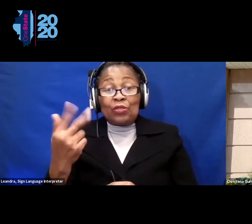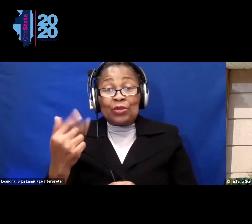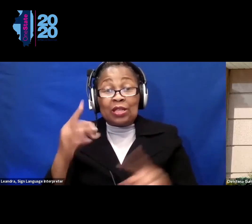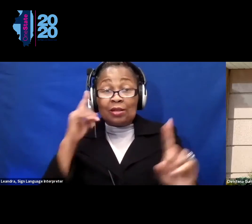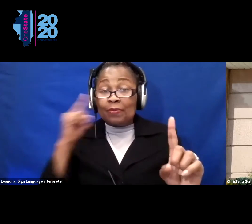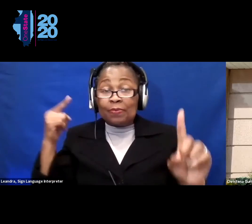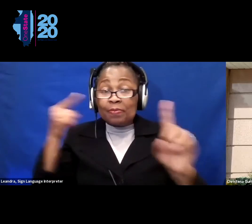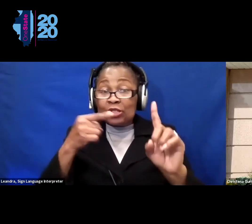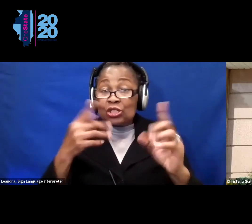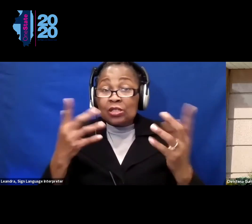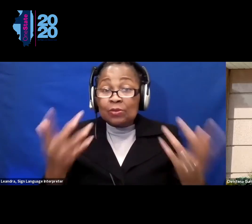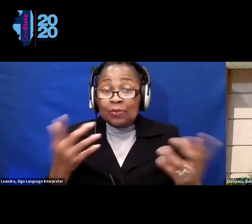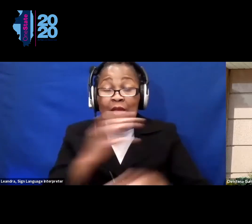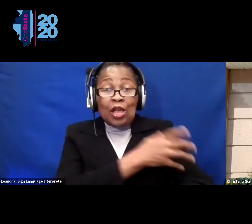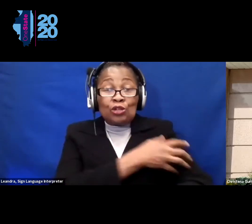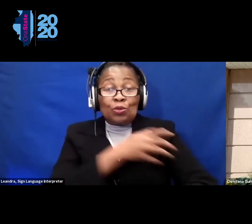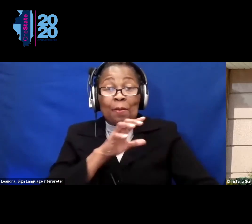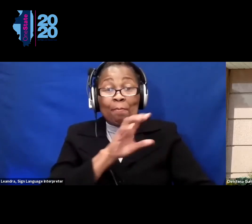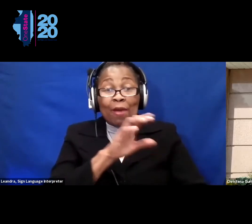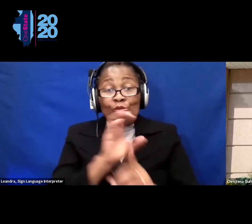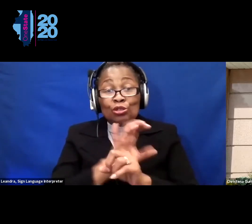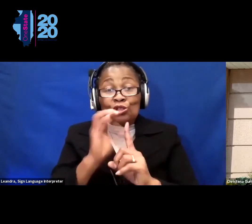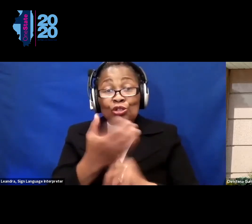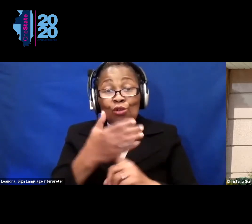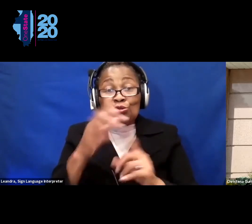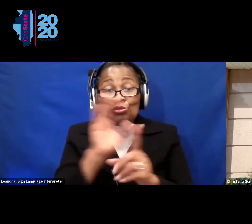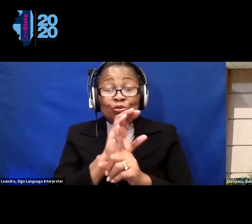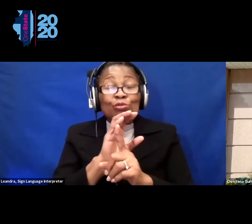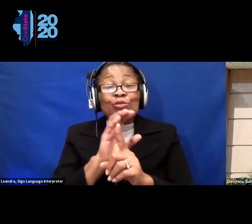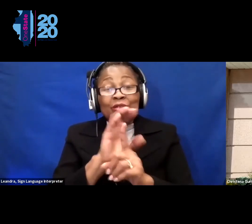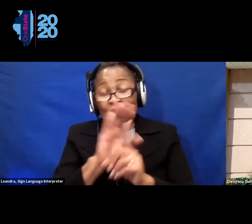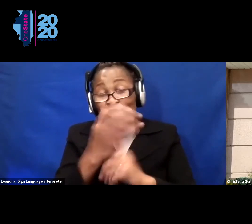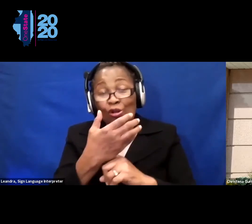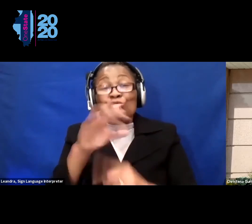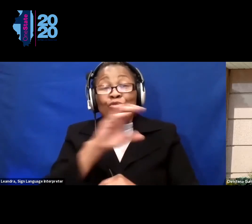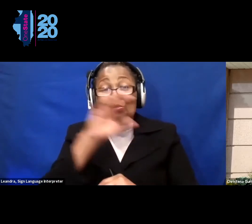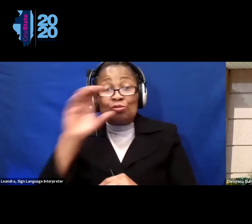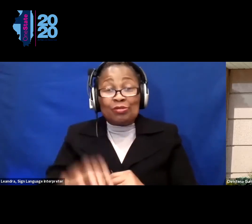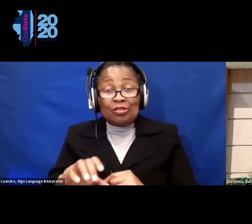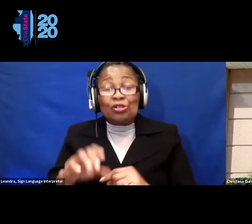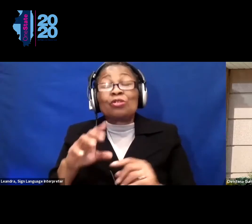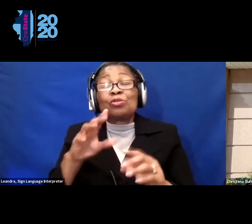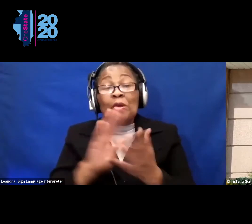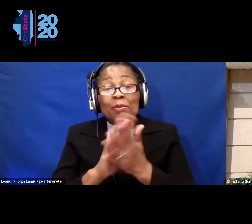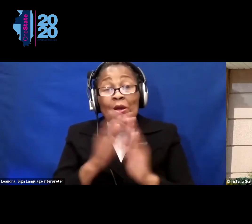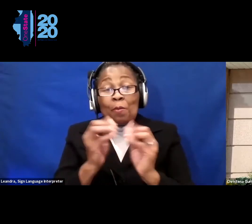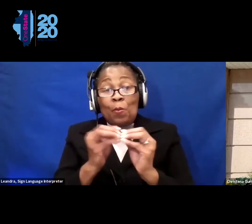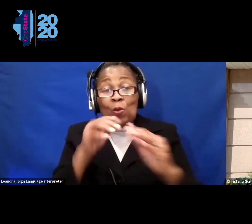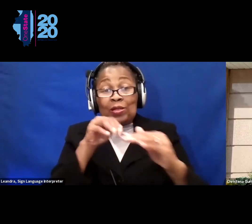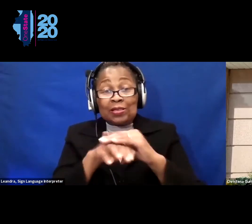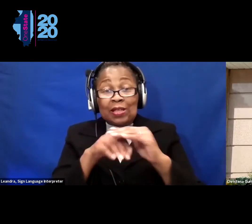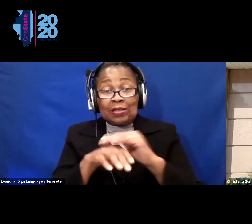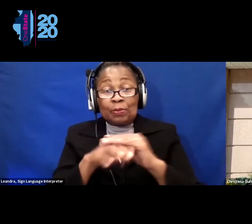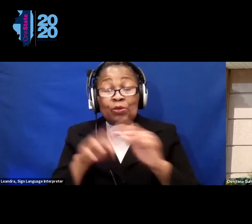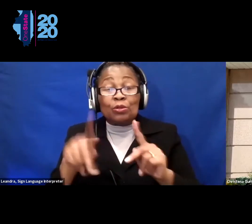of empowering Chicago's cultural spaces to become more accessible to visitors with disabilities. And we achieved